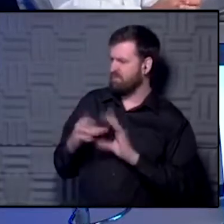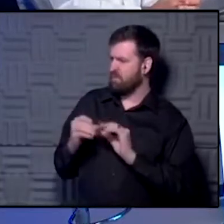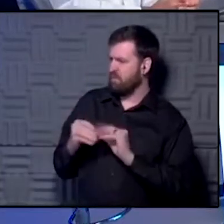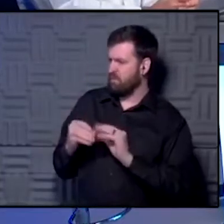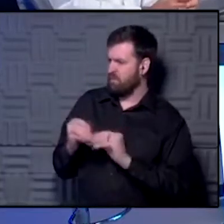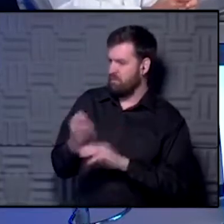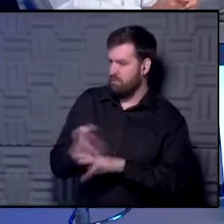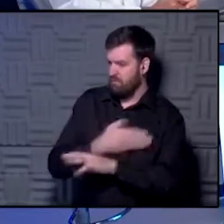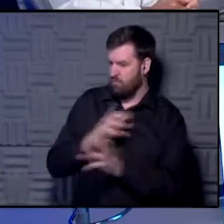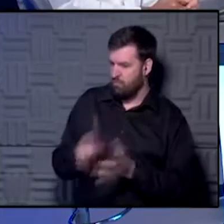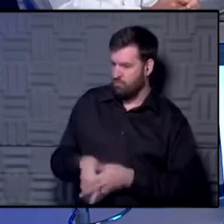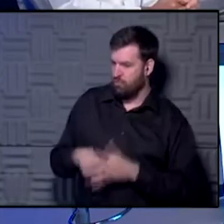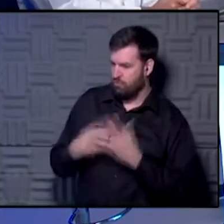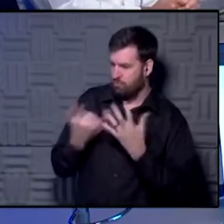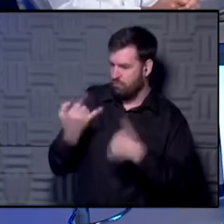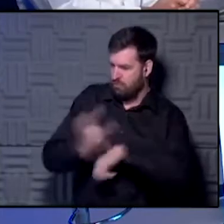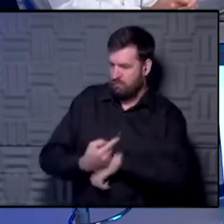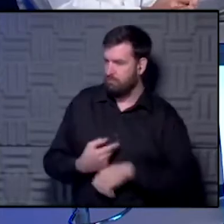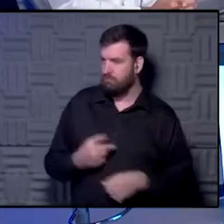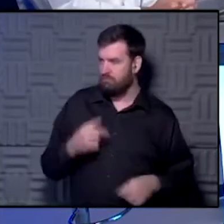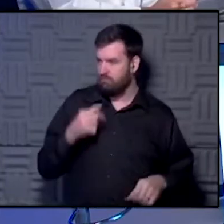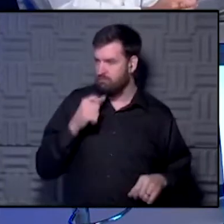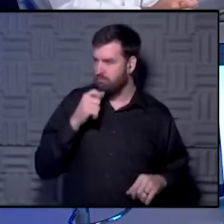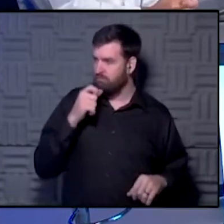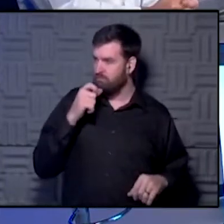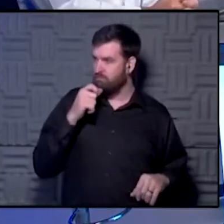me before we began. It's not always